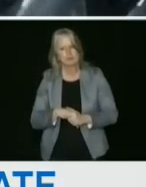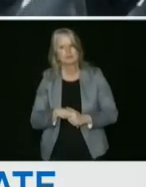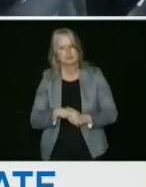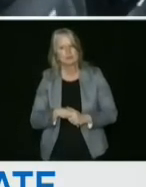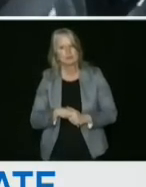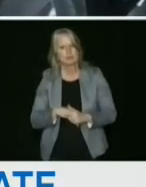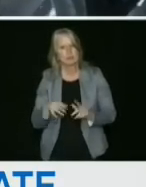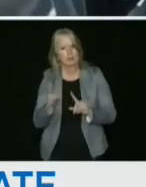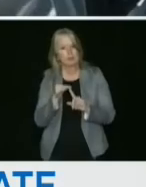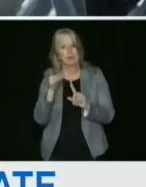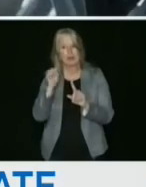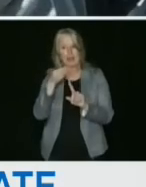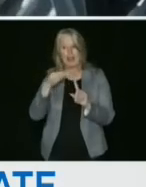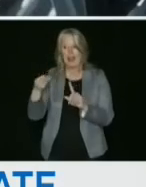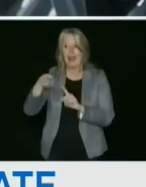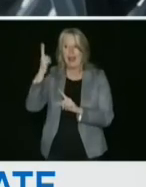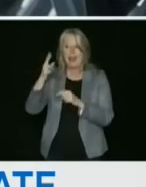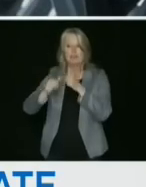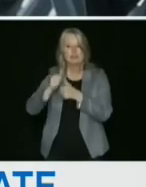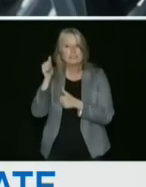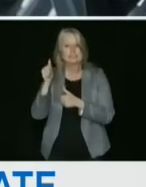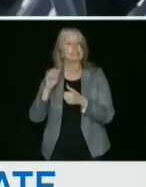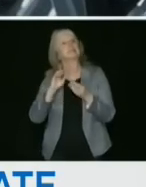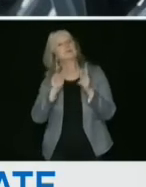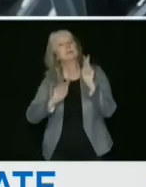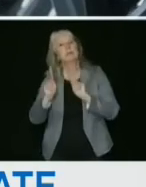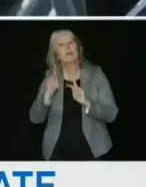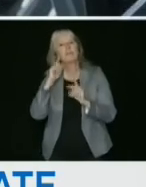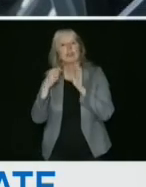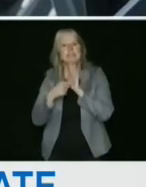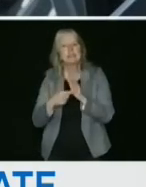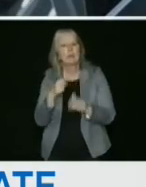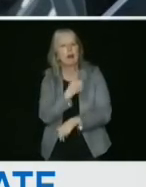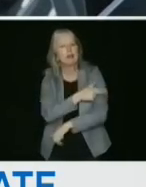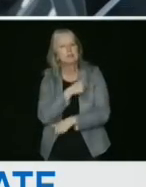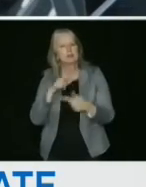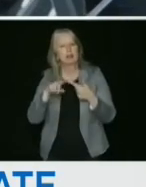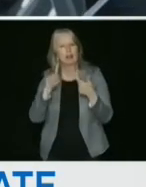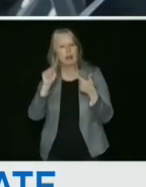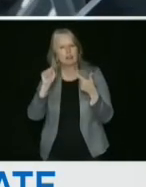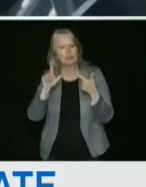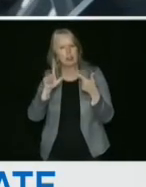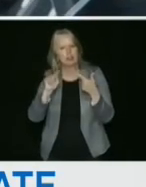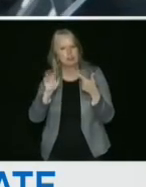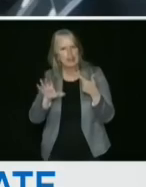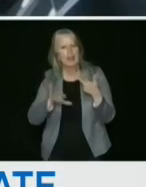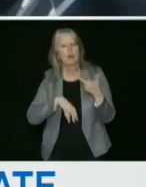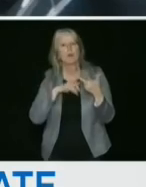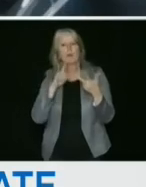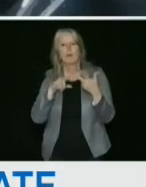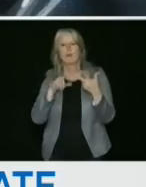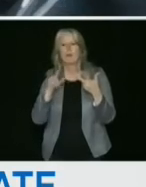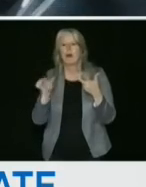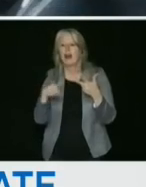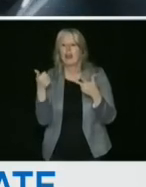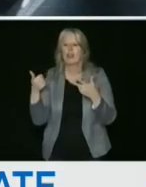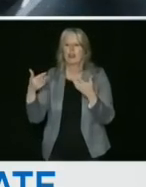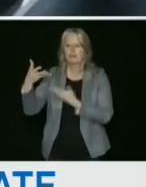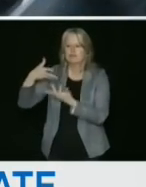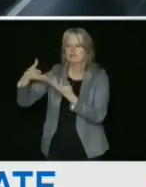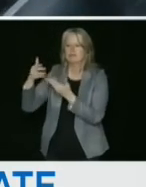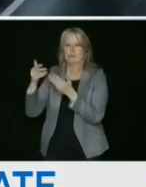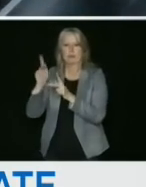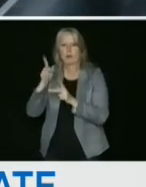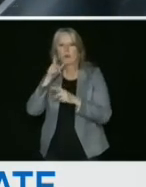into high-risk populations and settings, such as hospitals, long-term care homes, and other closed and close